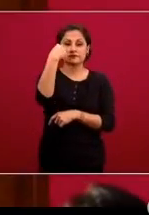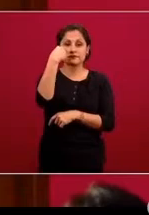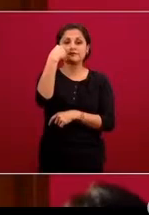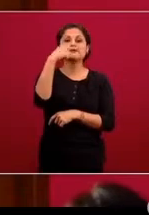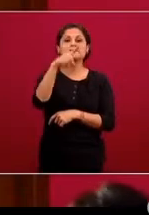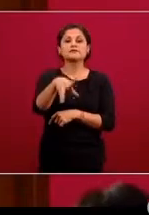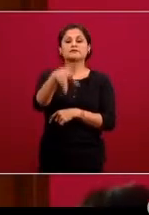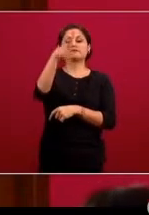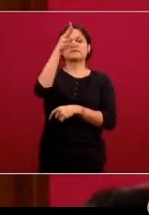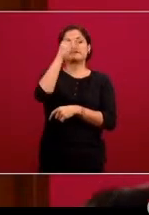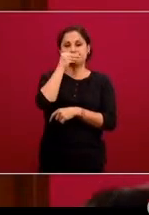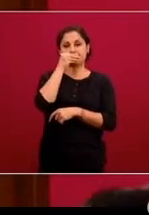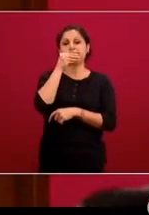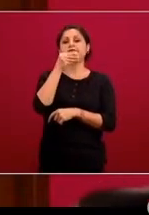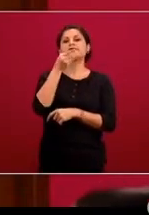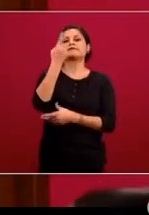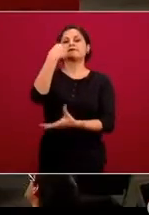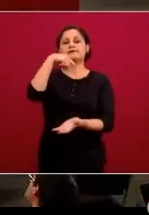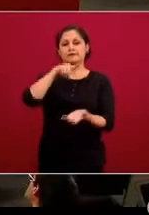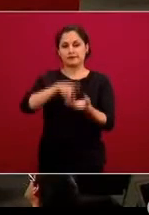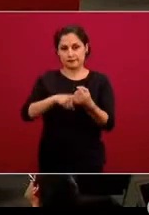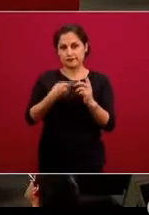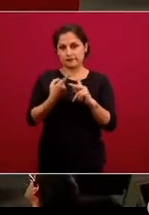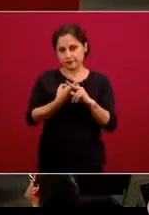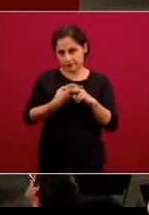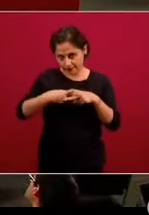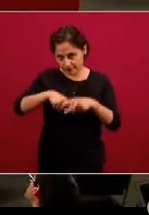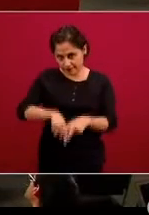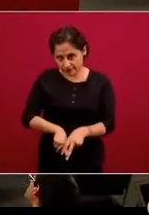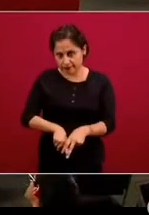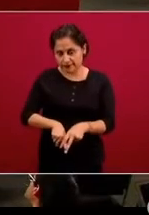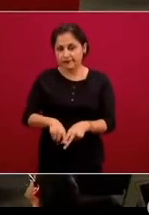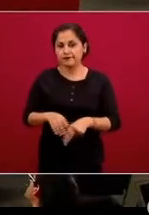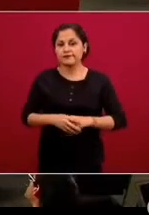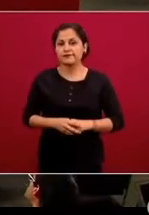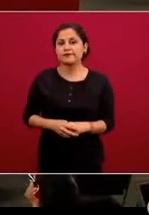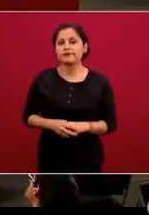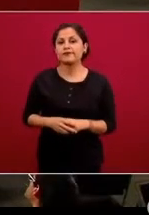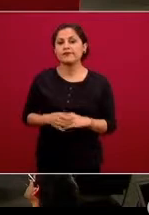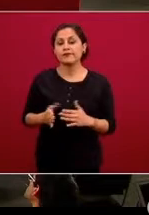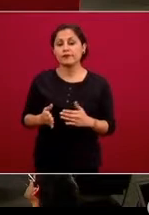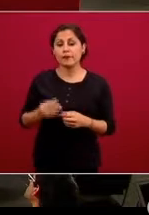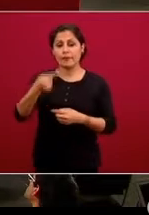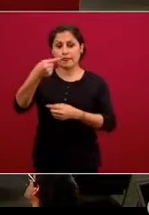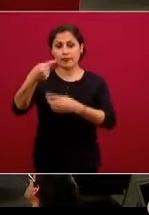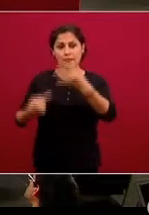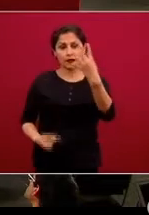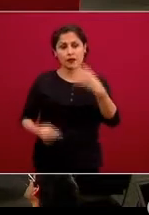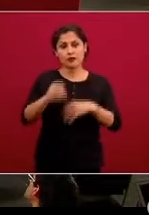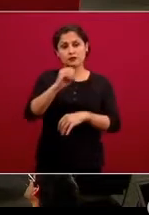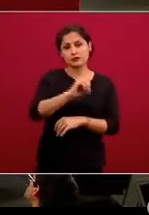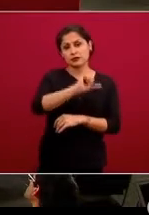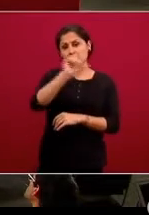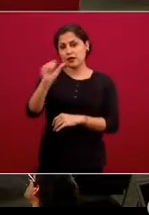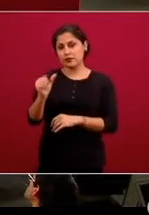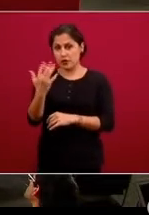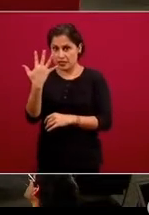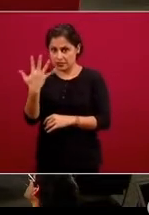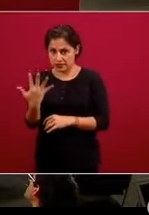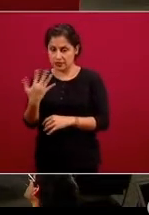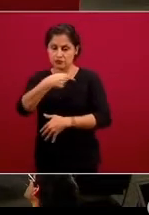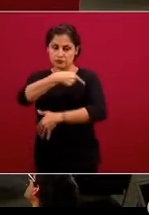this information is updated all the time. Right now we have 6 different options, but we're going to be updating